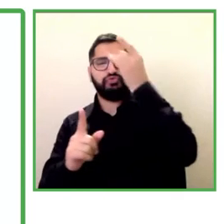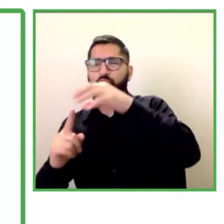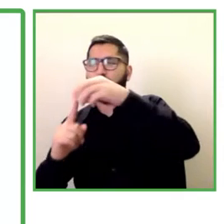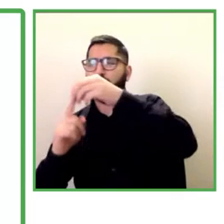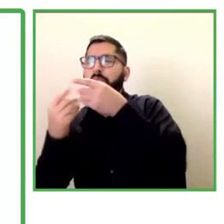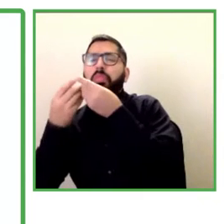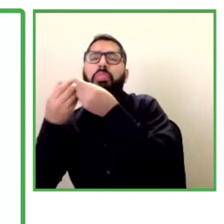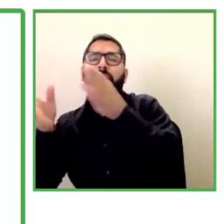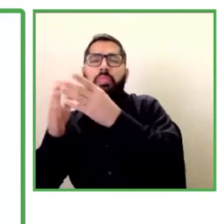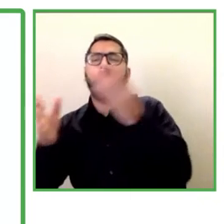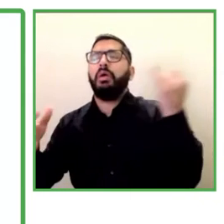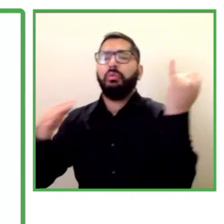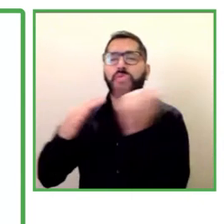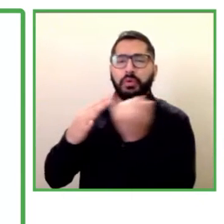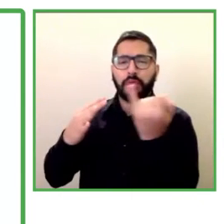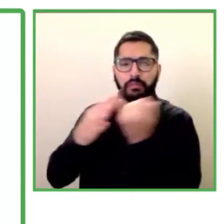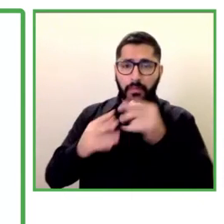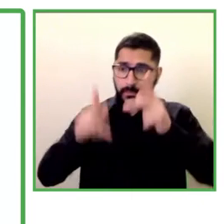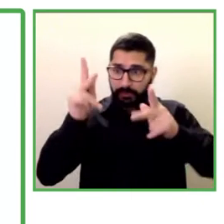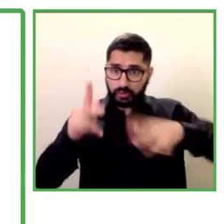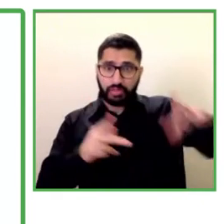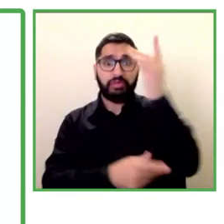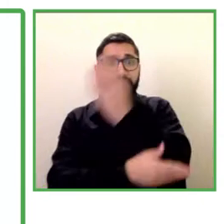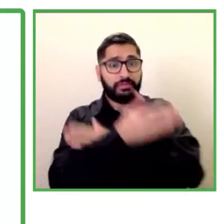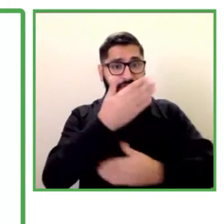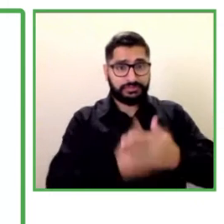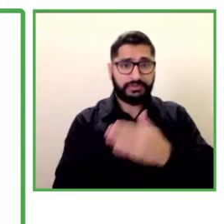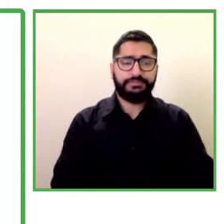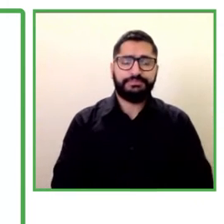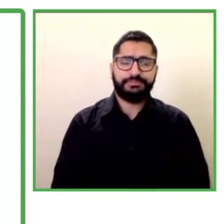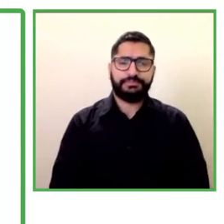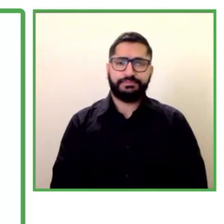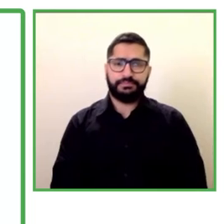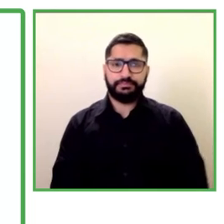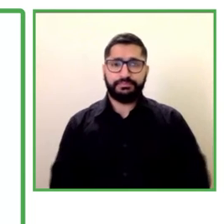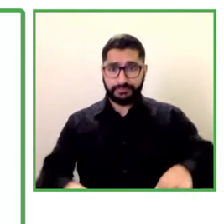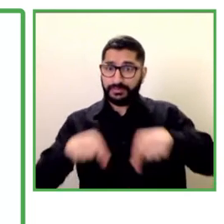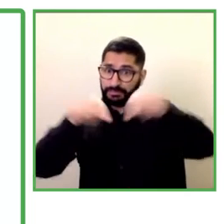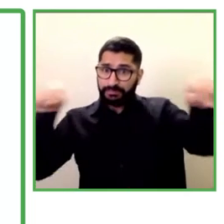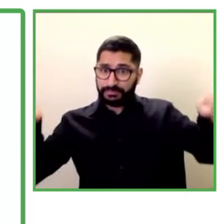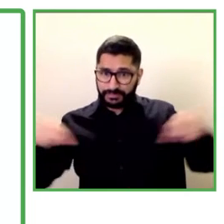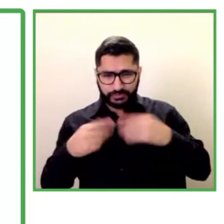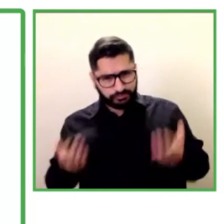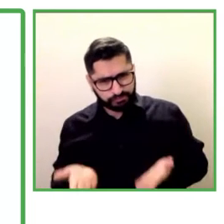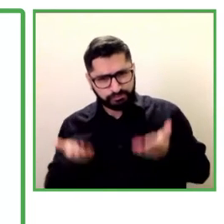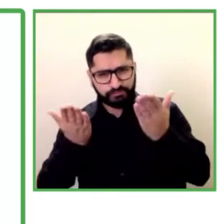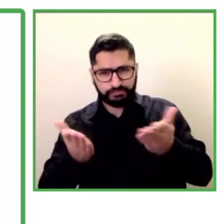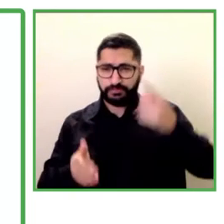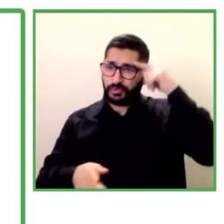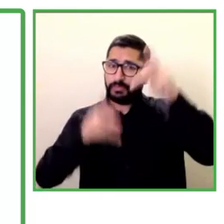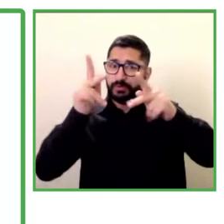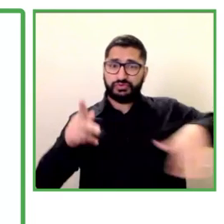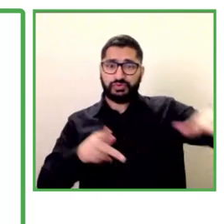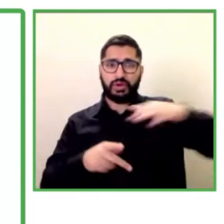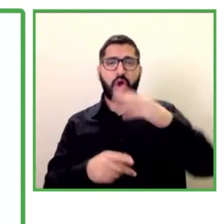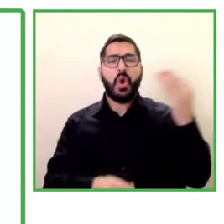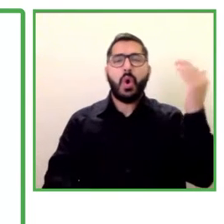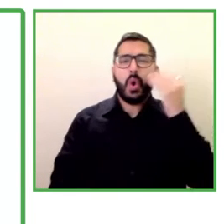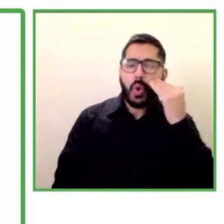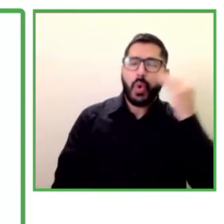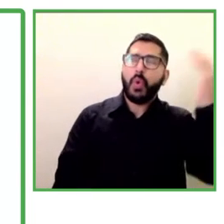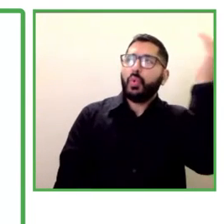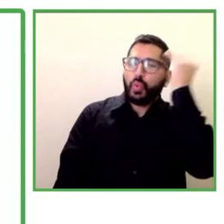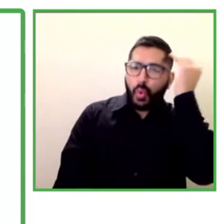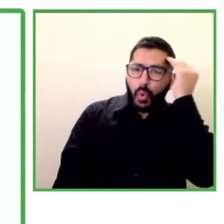to provide the space so that companies know about the different tools and tips, and